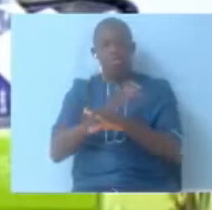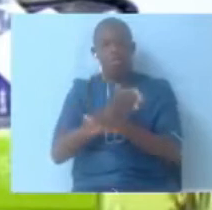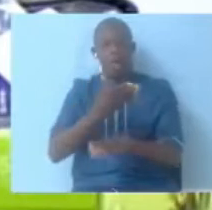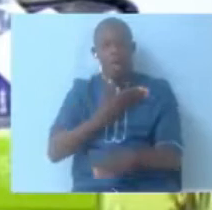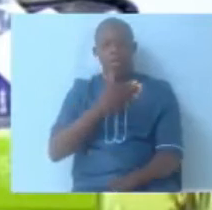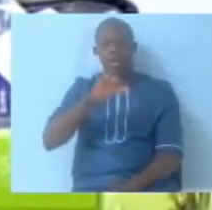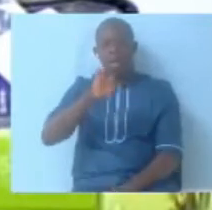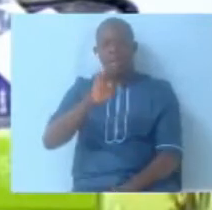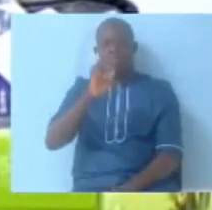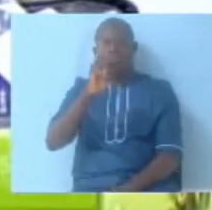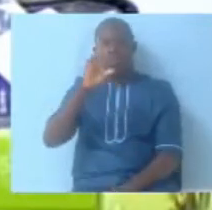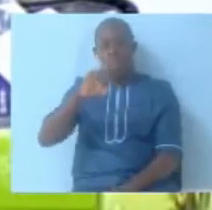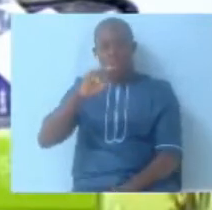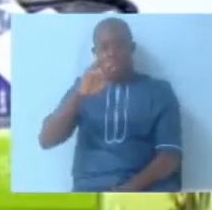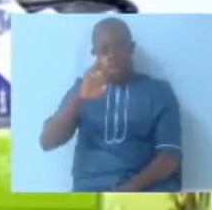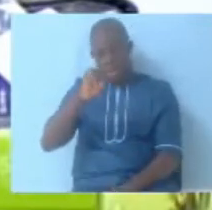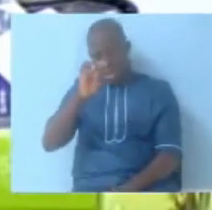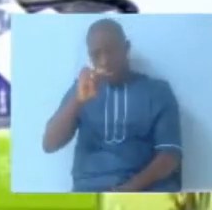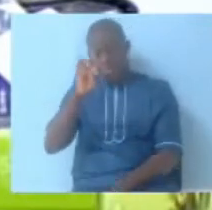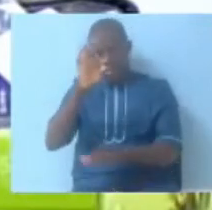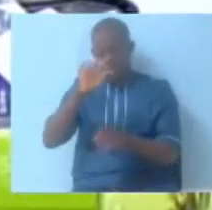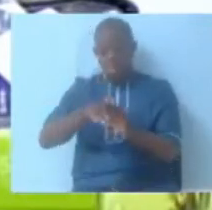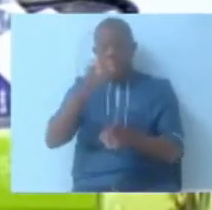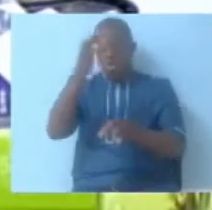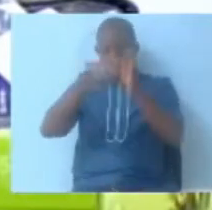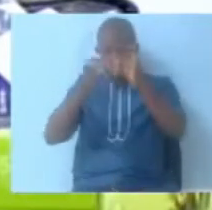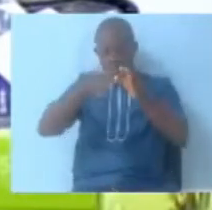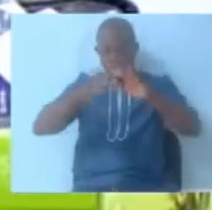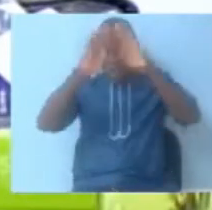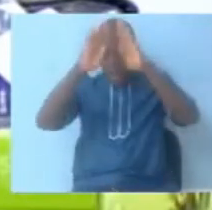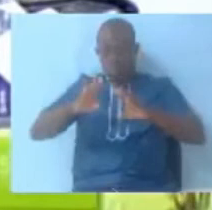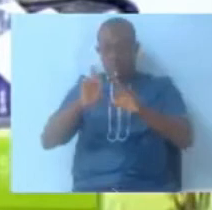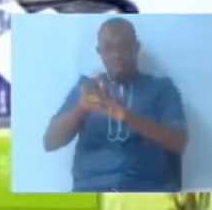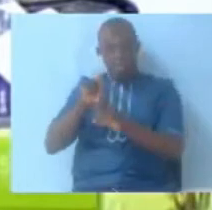but it was just by name. That Supreme Court was the High Court.